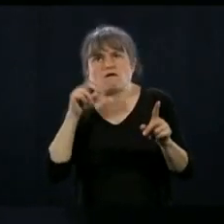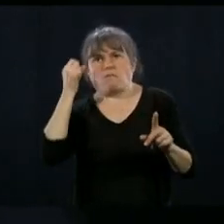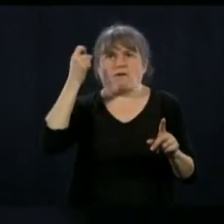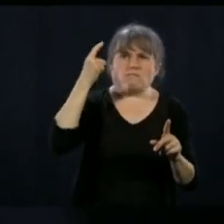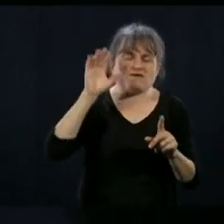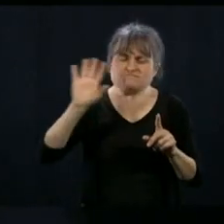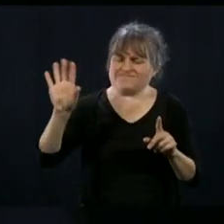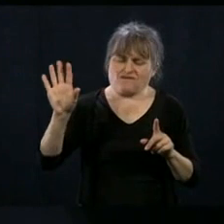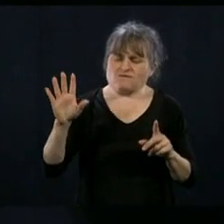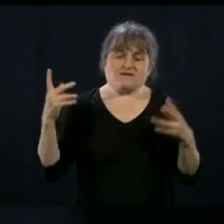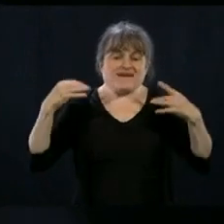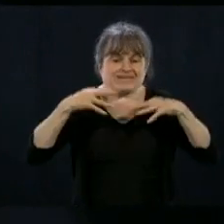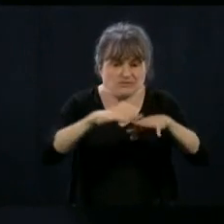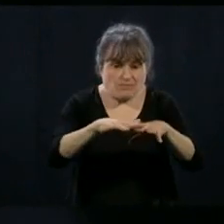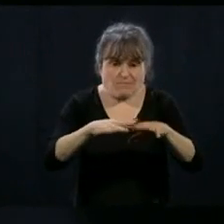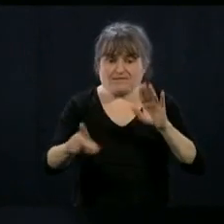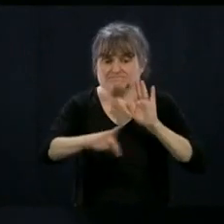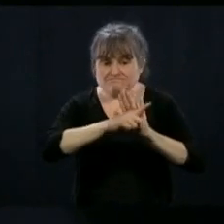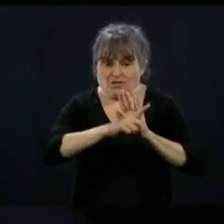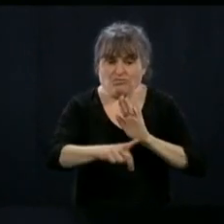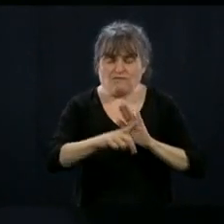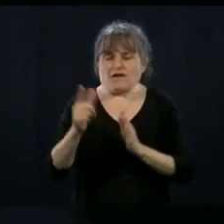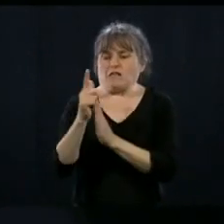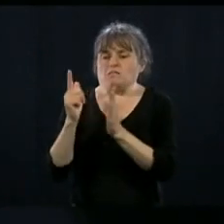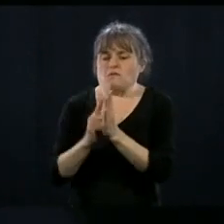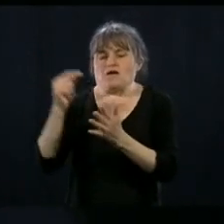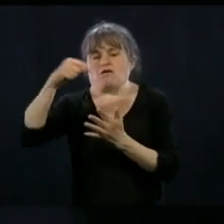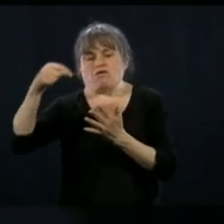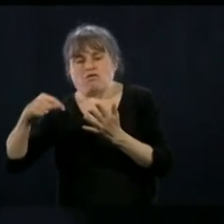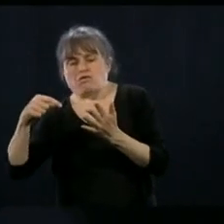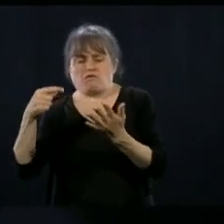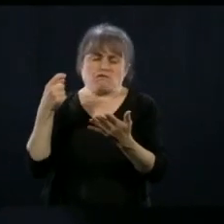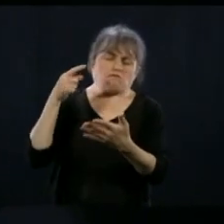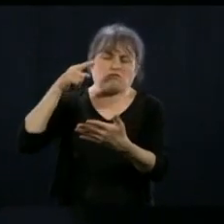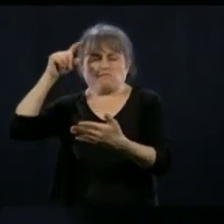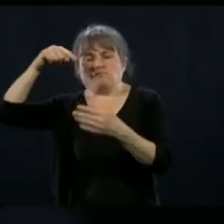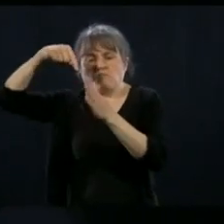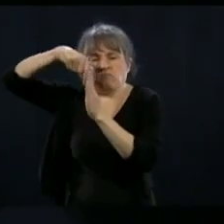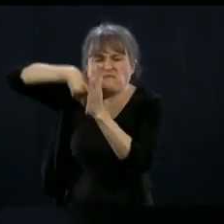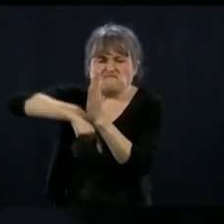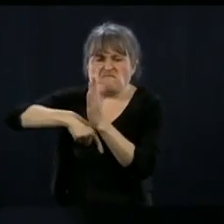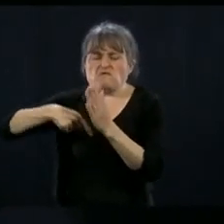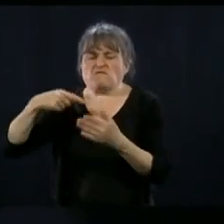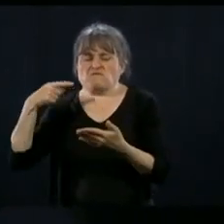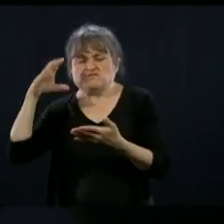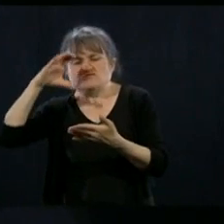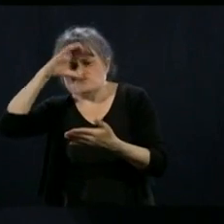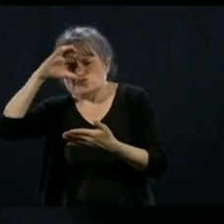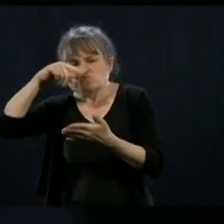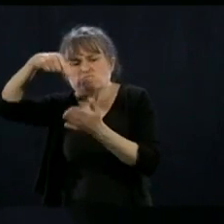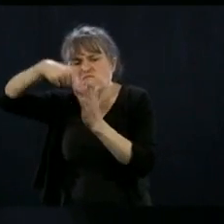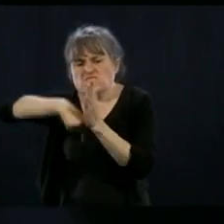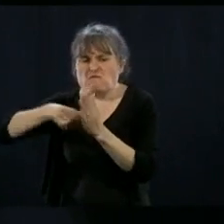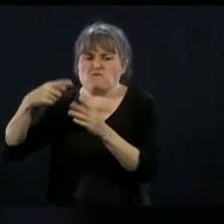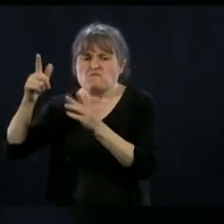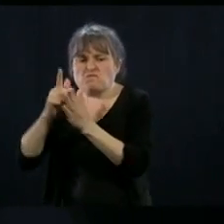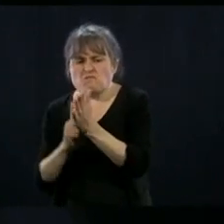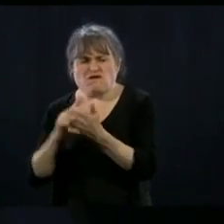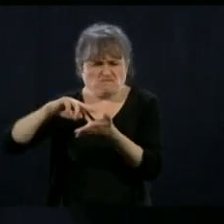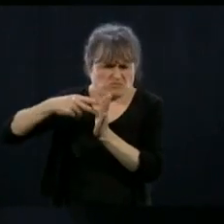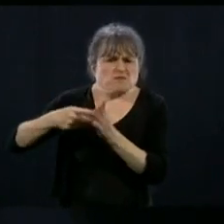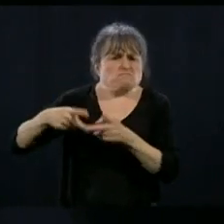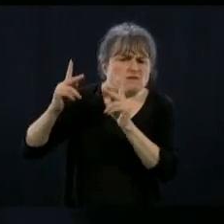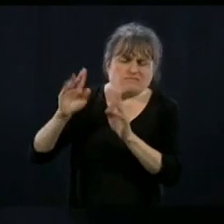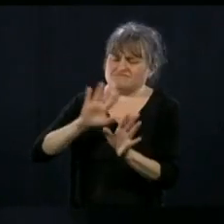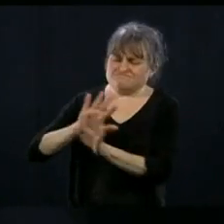of laws, we don't want gatherings. So with your neighbors, with your friends, with your family,